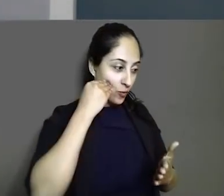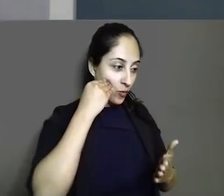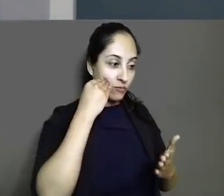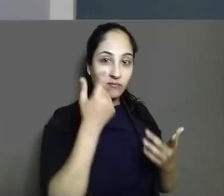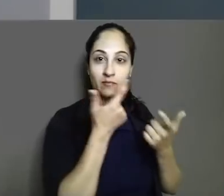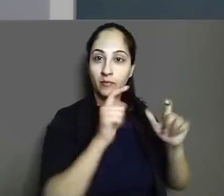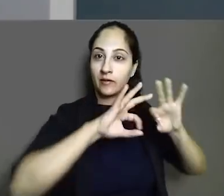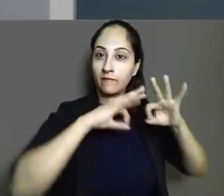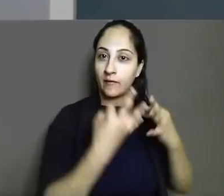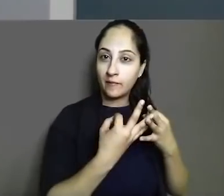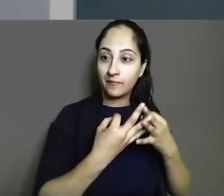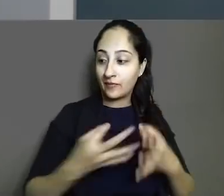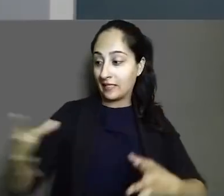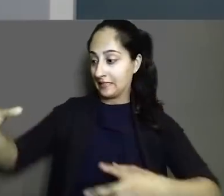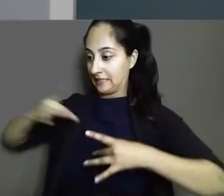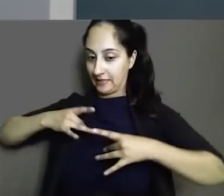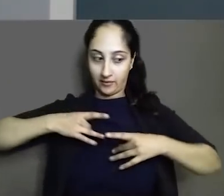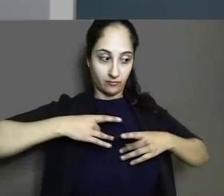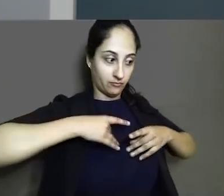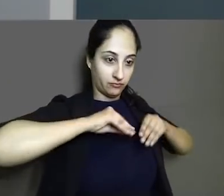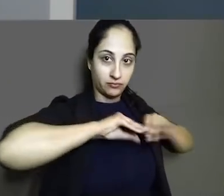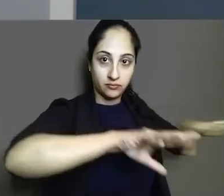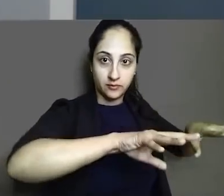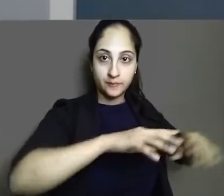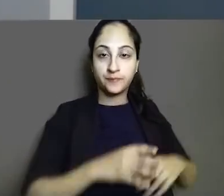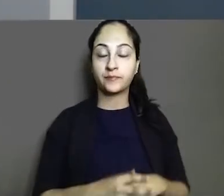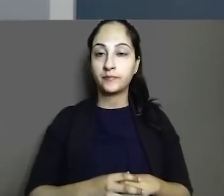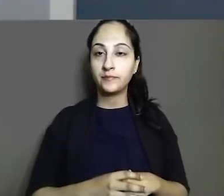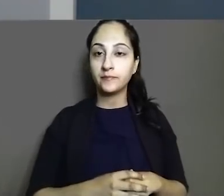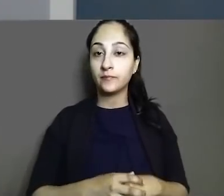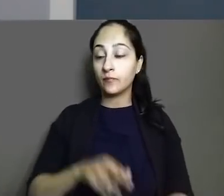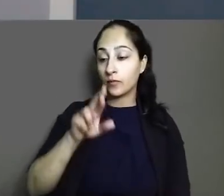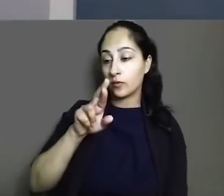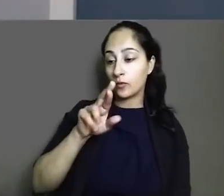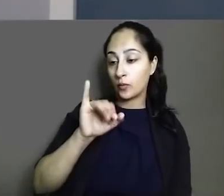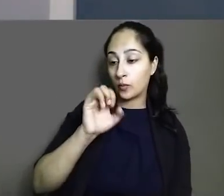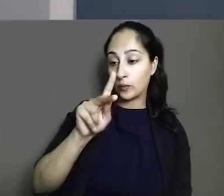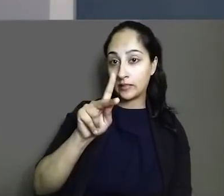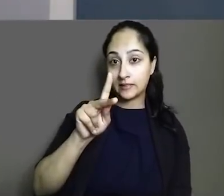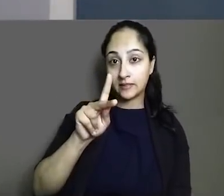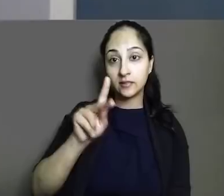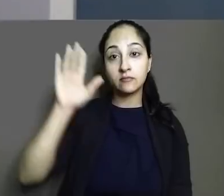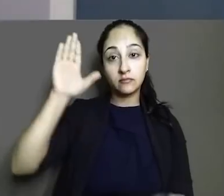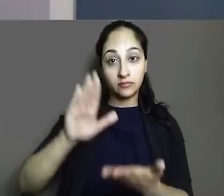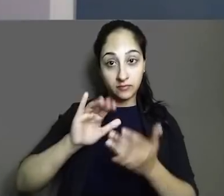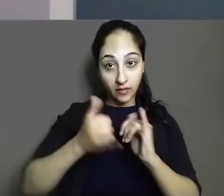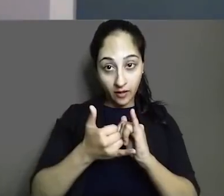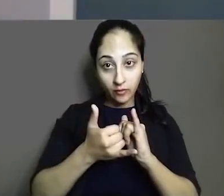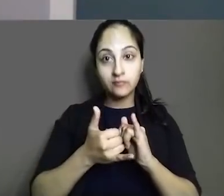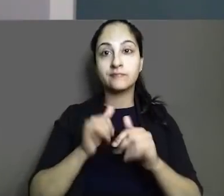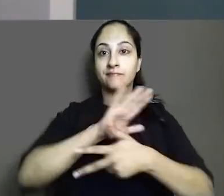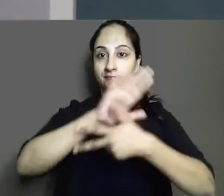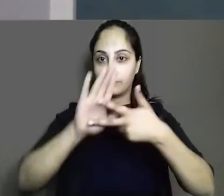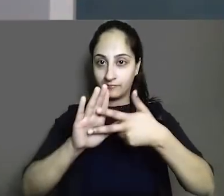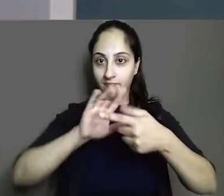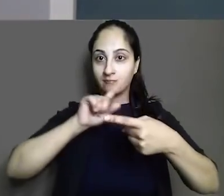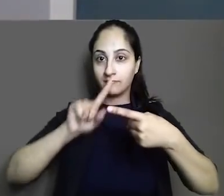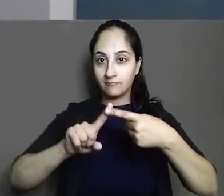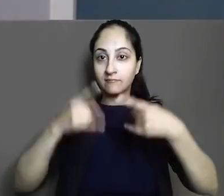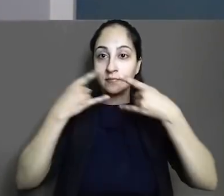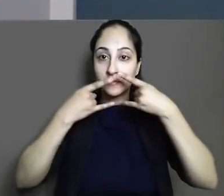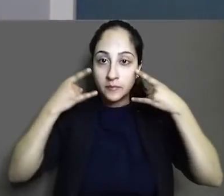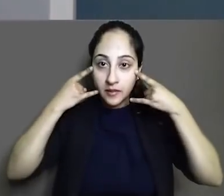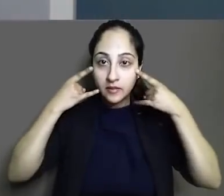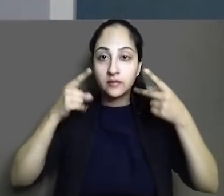virus. And of course, you can decrease your risk of exposure if you wear a mask or physically distance and wash your hands.